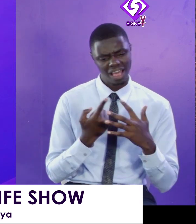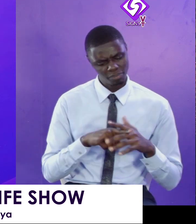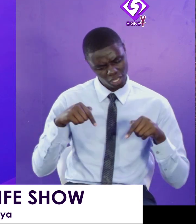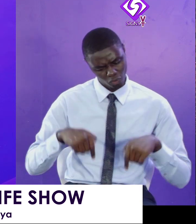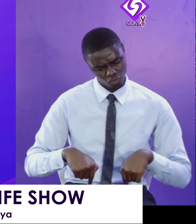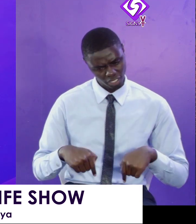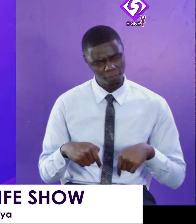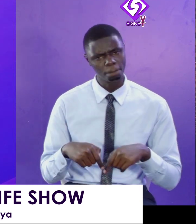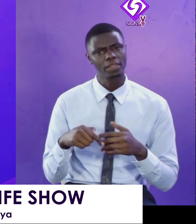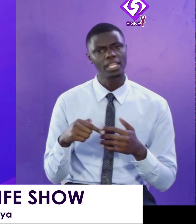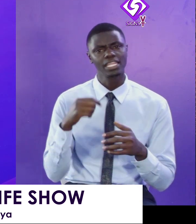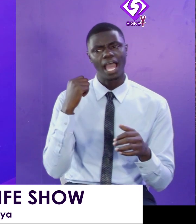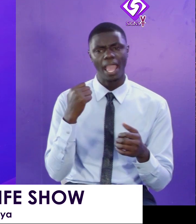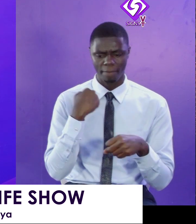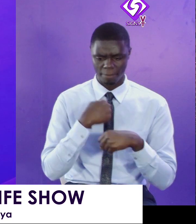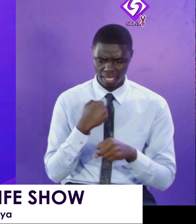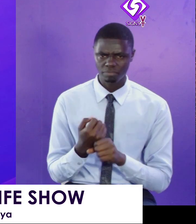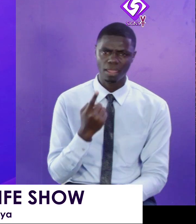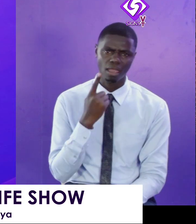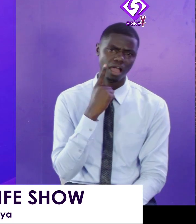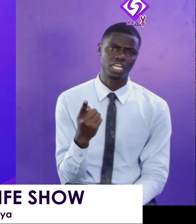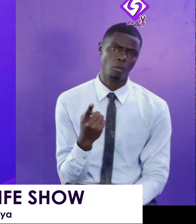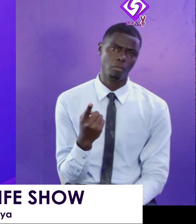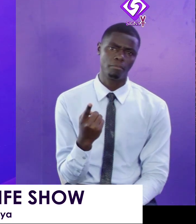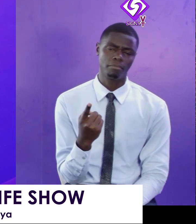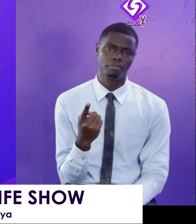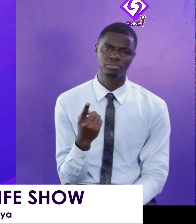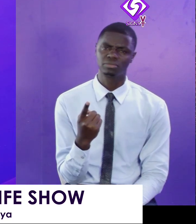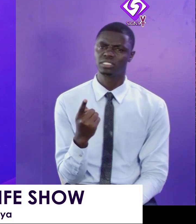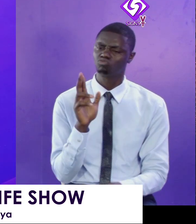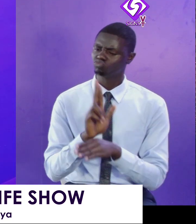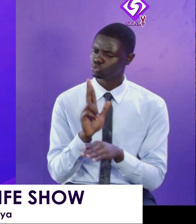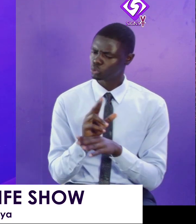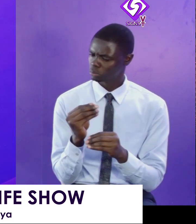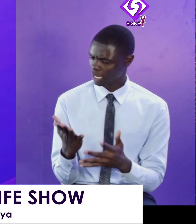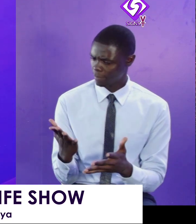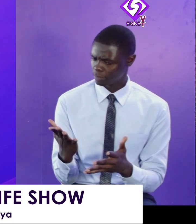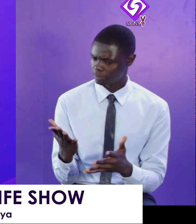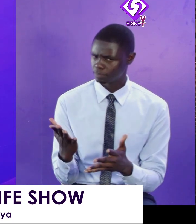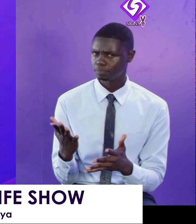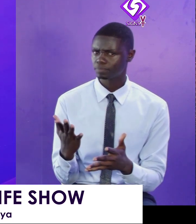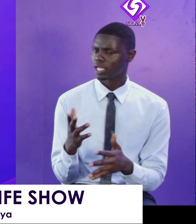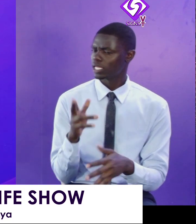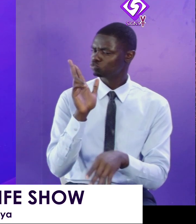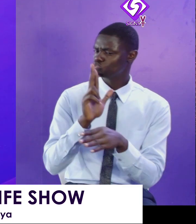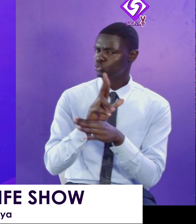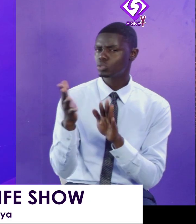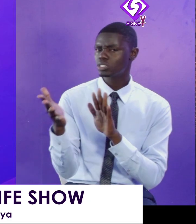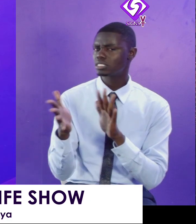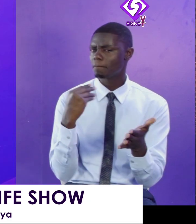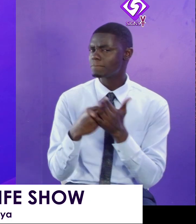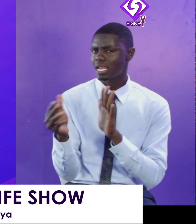today, I had 100,000 shillings. How much did I spend it? How did I spend that